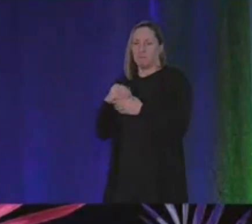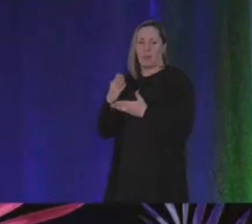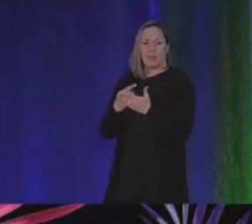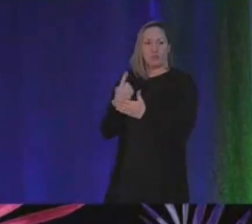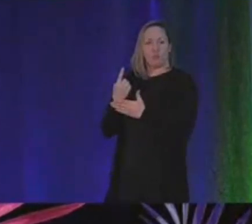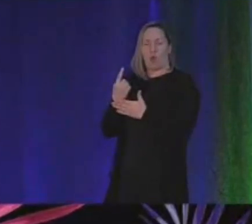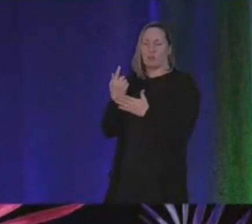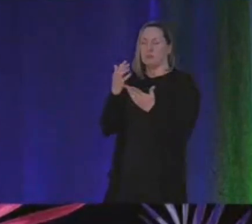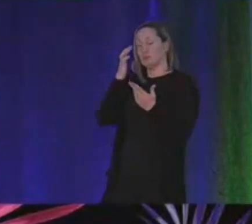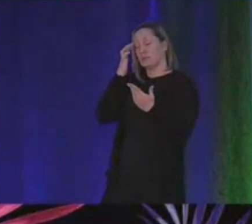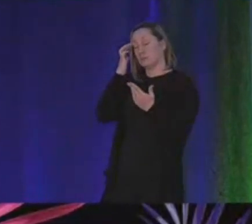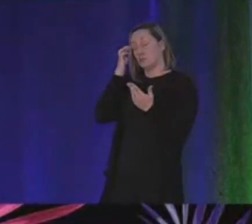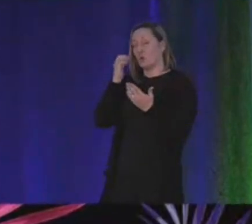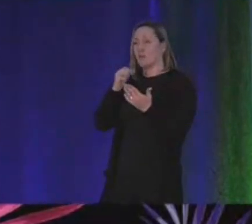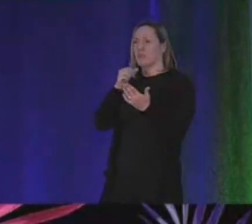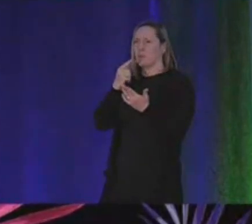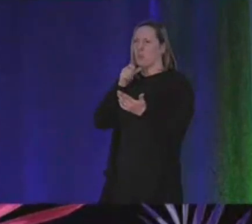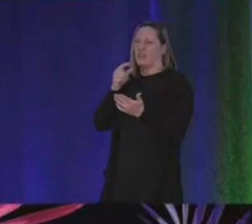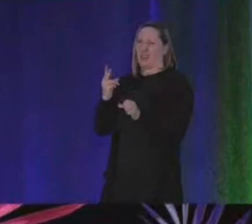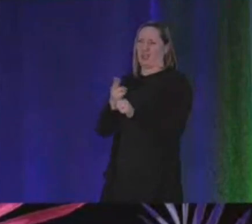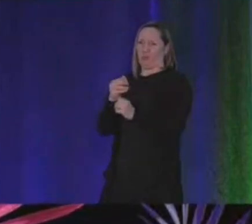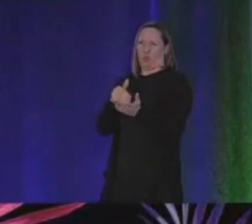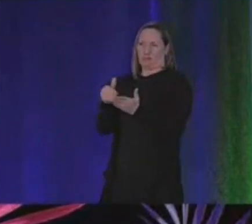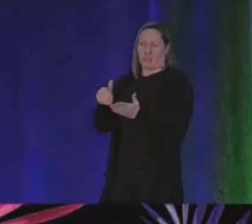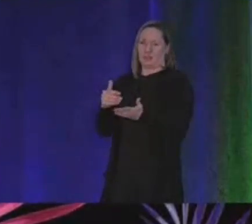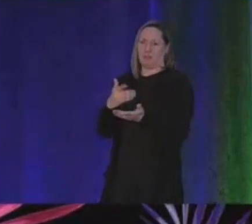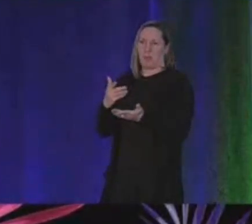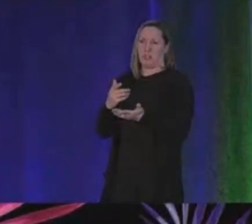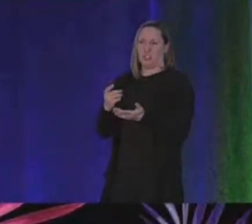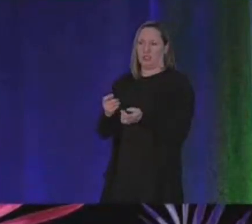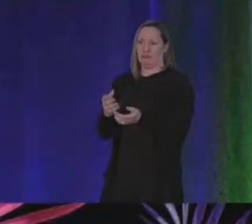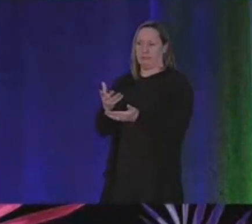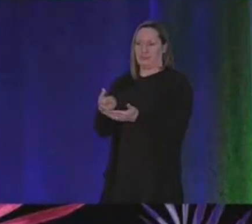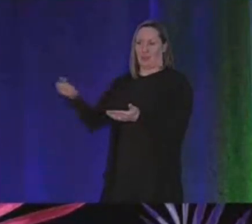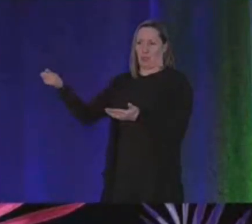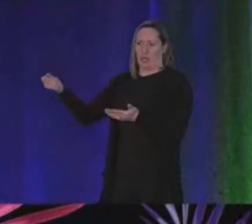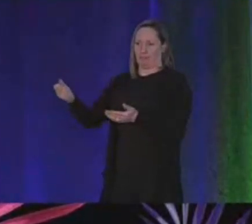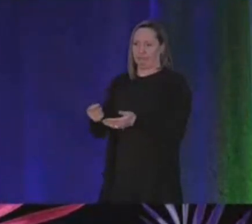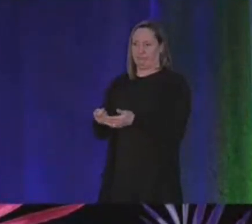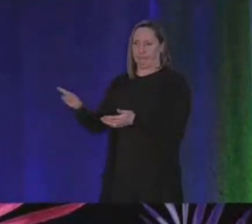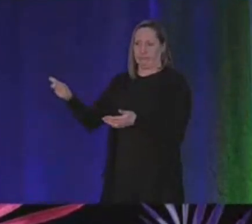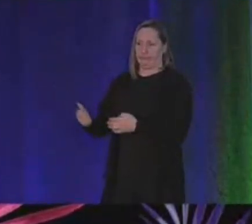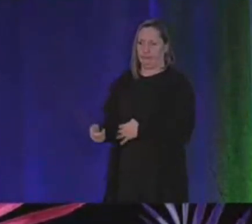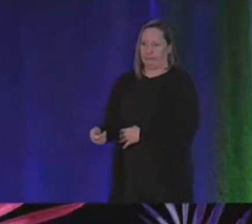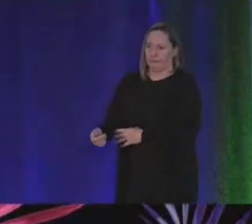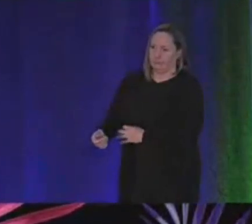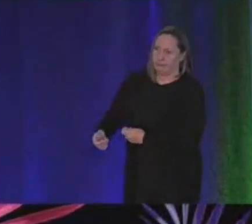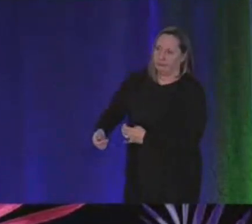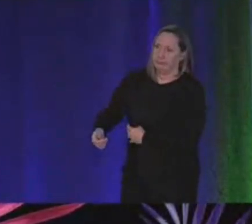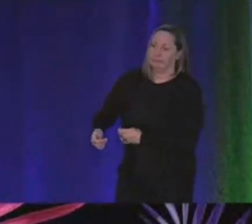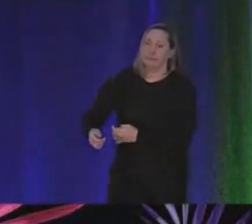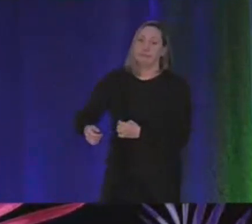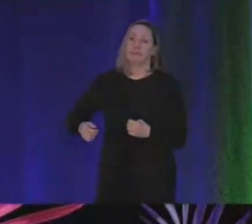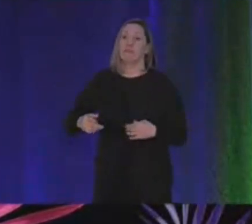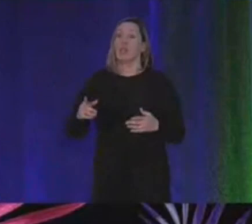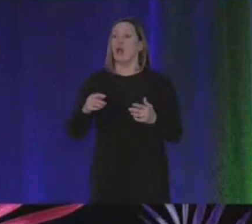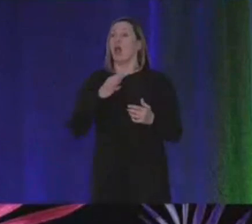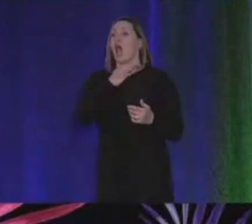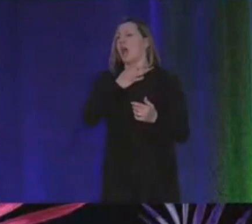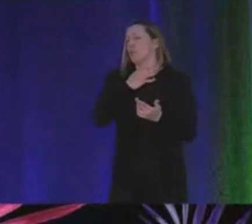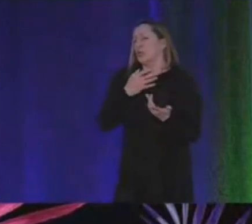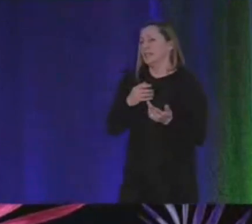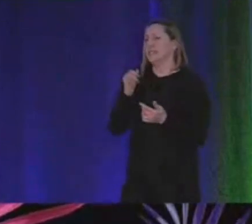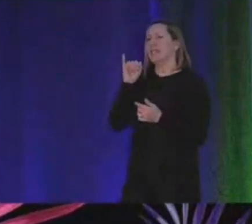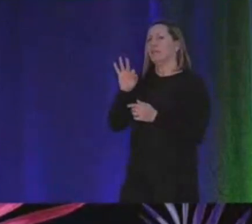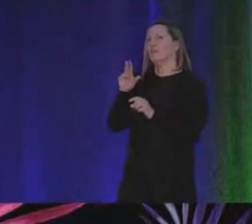very least used components, you probably should deprecate that. Right. So I'm curious, after you got a lot of benefit from using